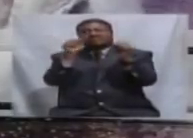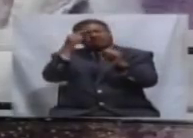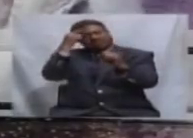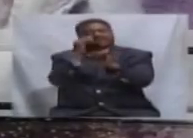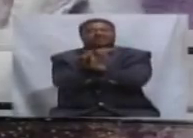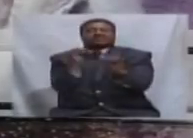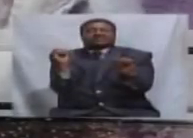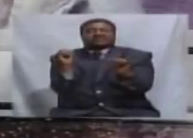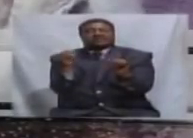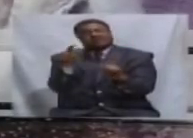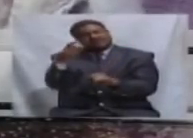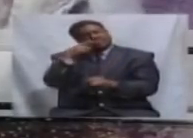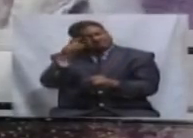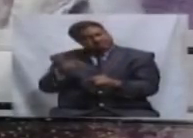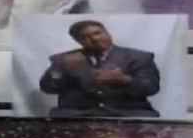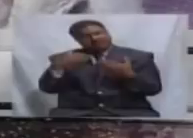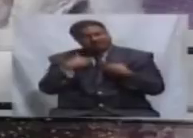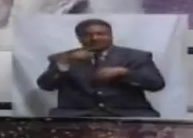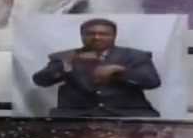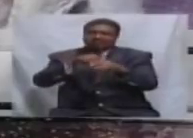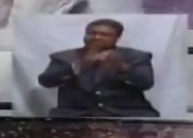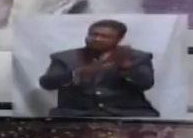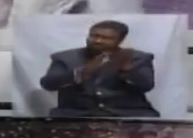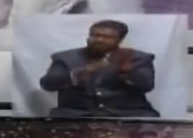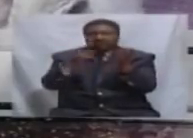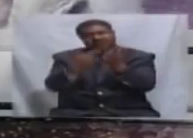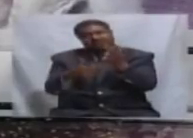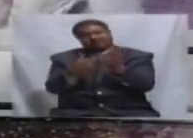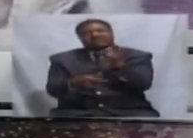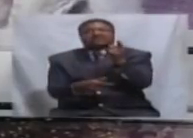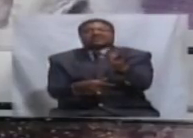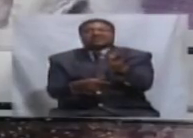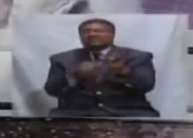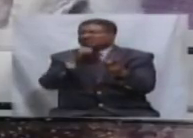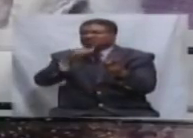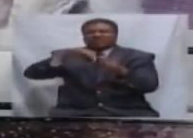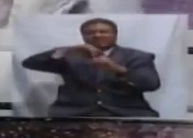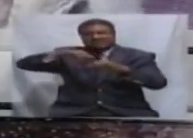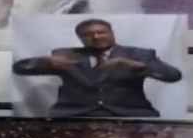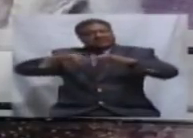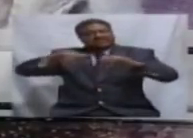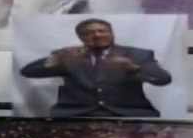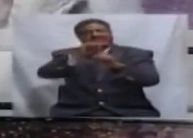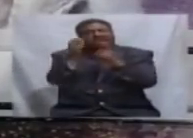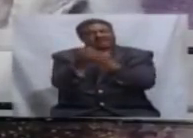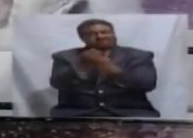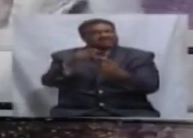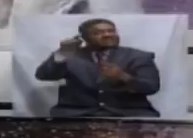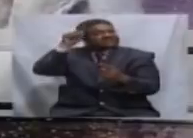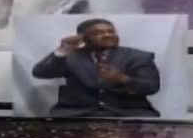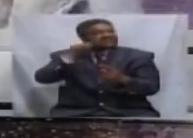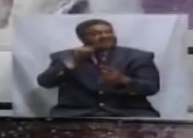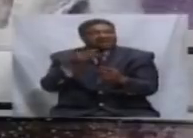must be no room for politics that seek to divide Zambians on the basis of tribe, religion, gender or social